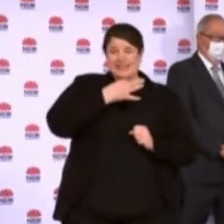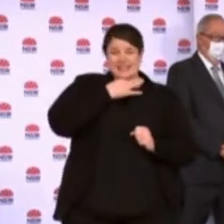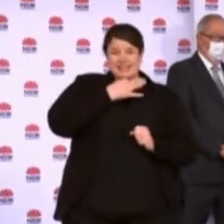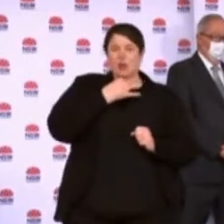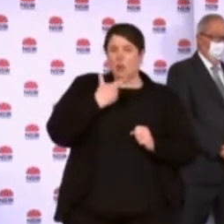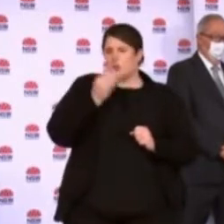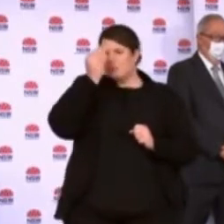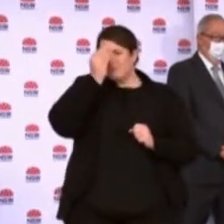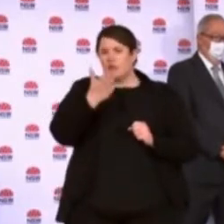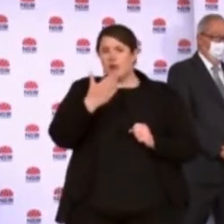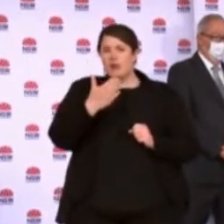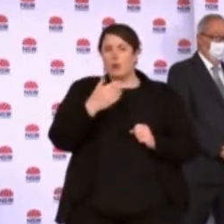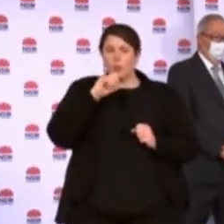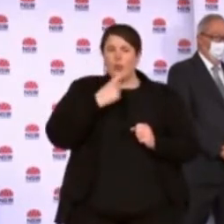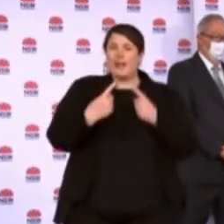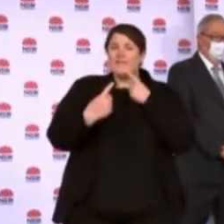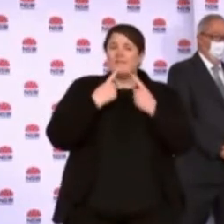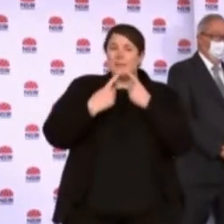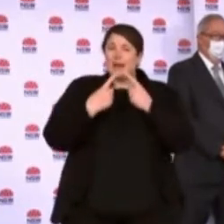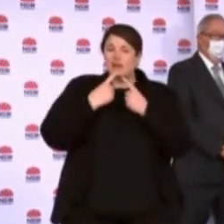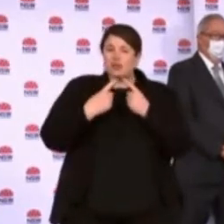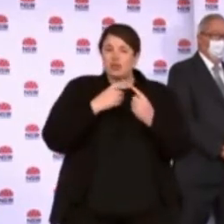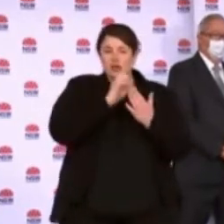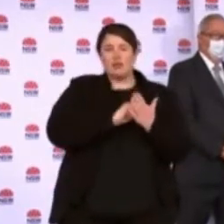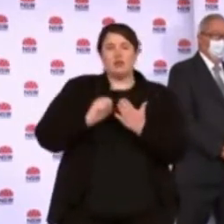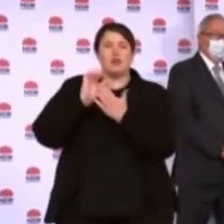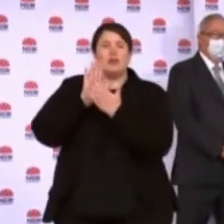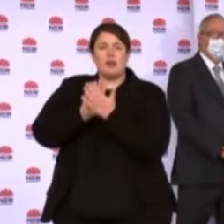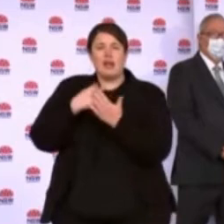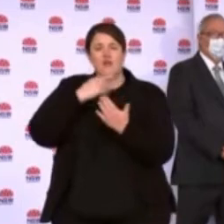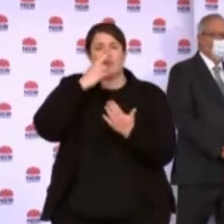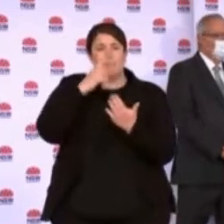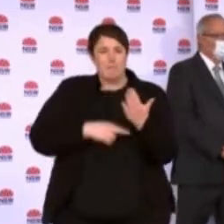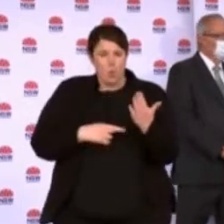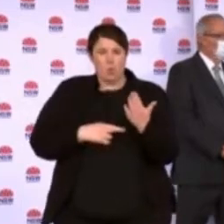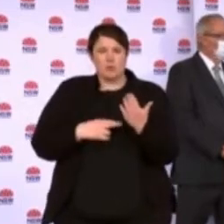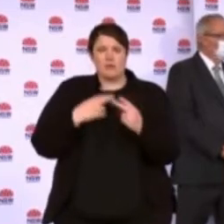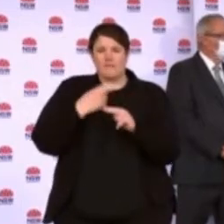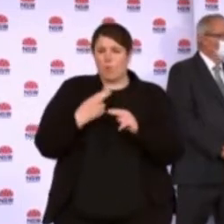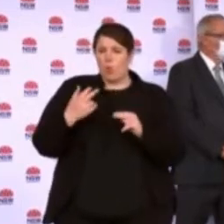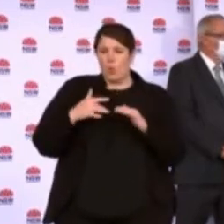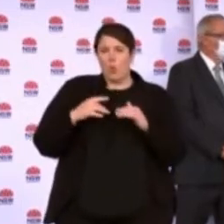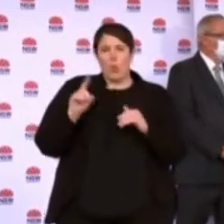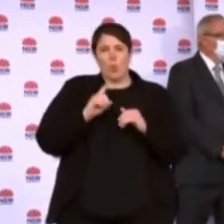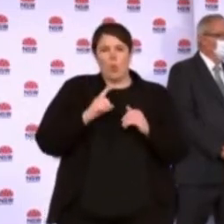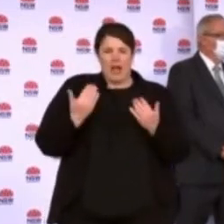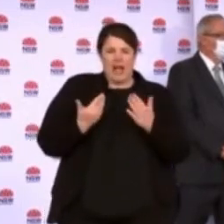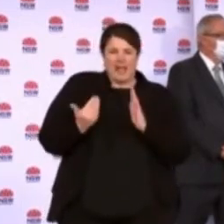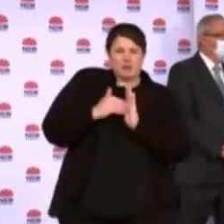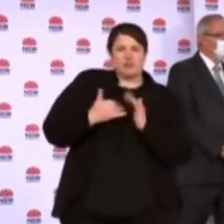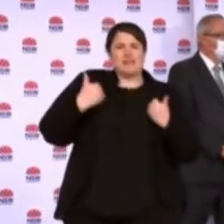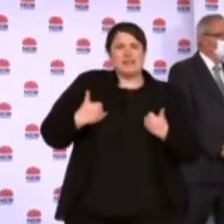me say that we will be collating the information and putting it in our epidemiology report in terms of the underlying health conditions of people